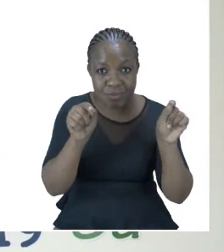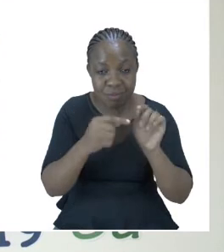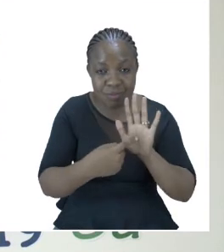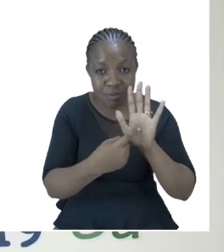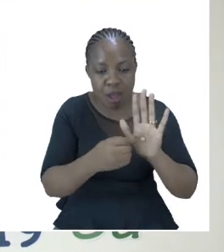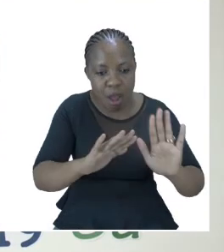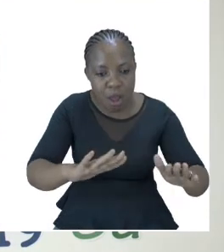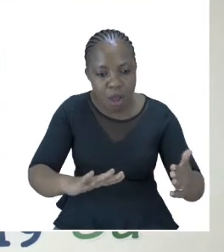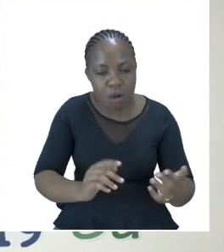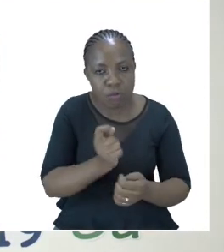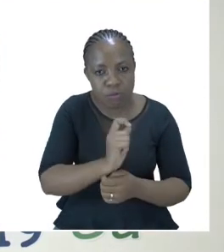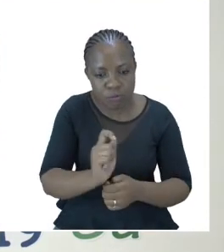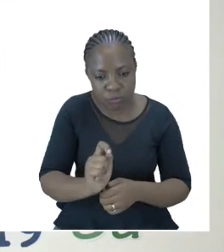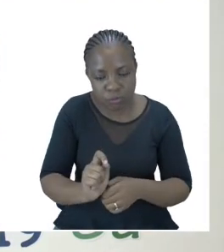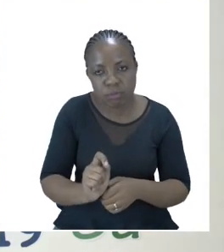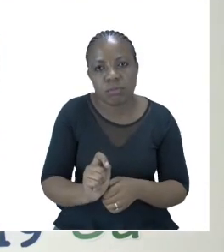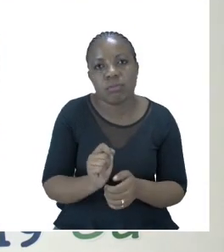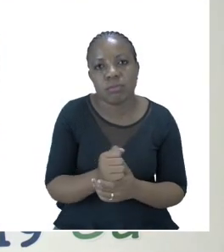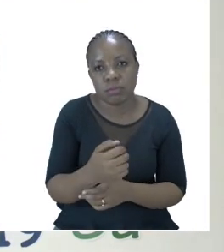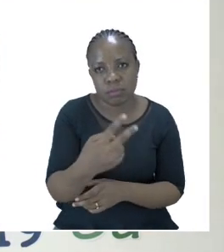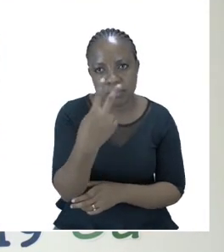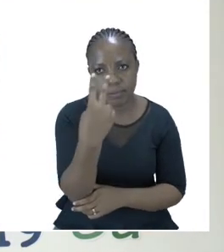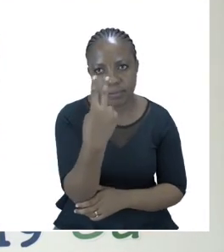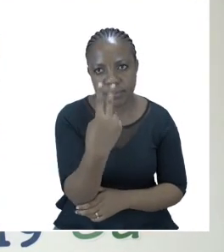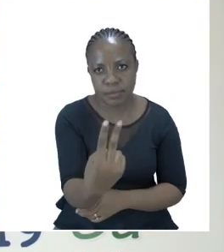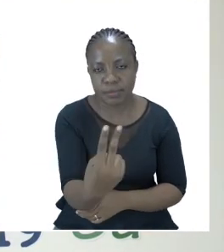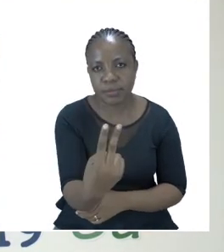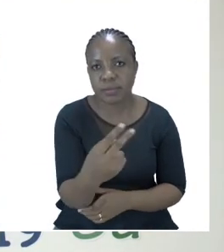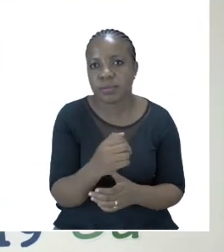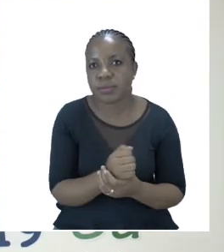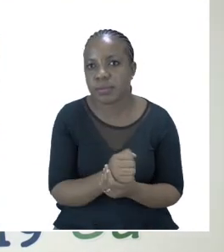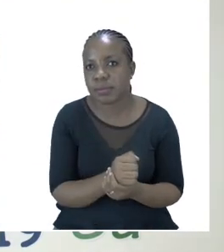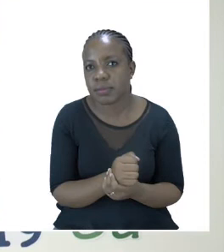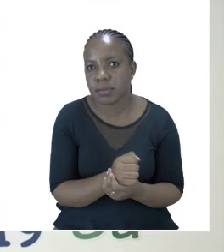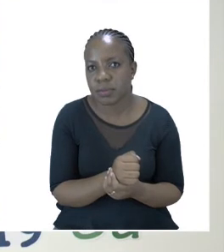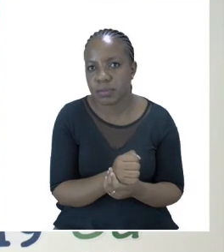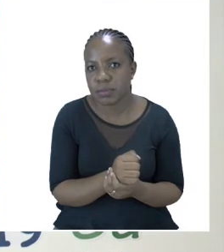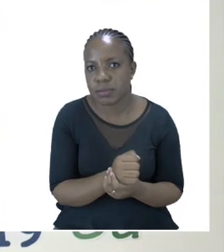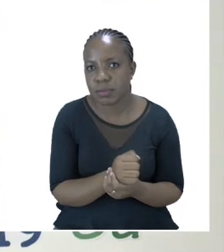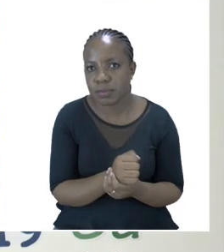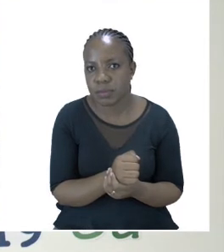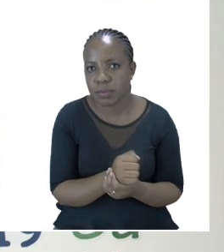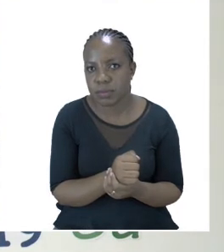quite at the top, but just a little bit inside the box, and it goes